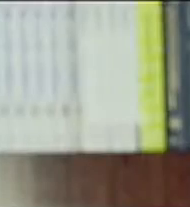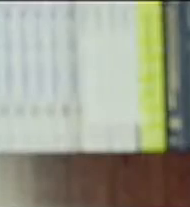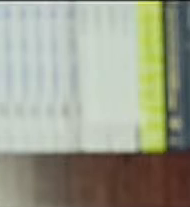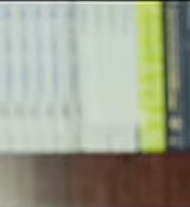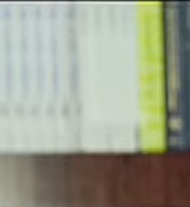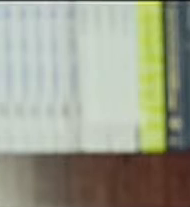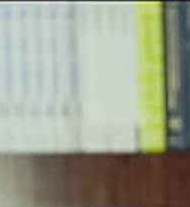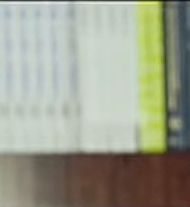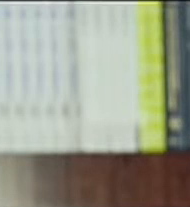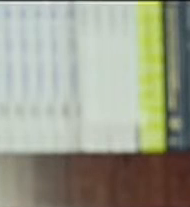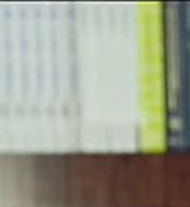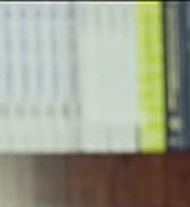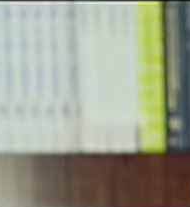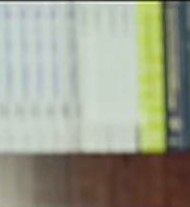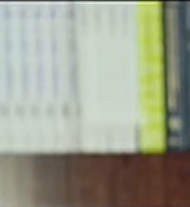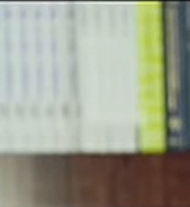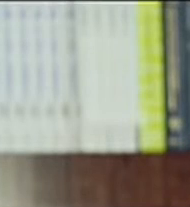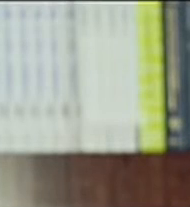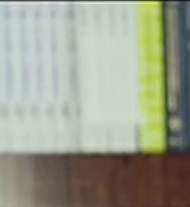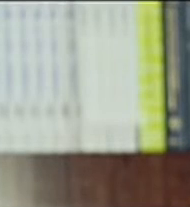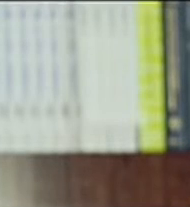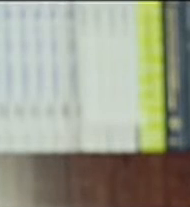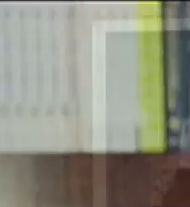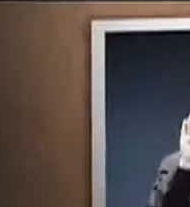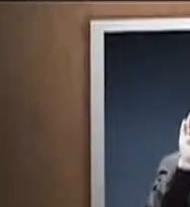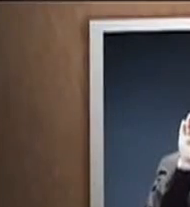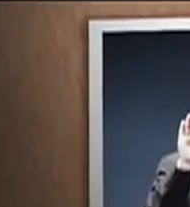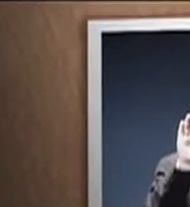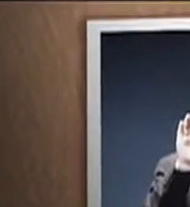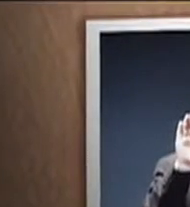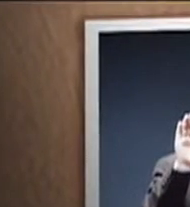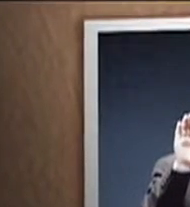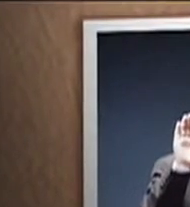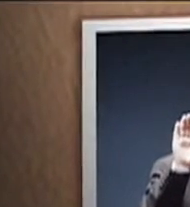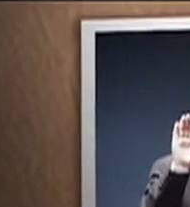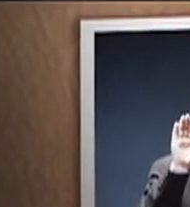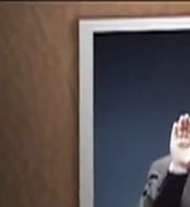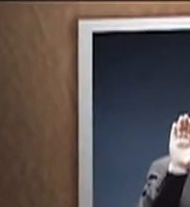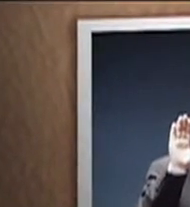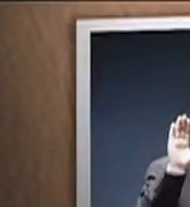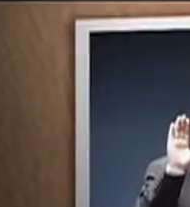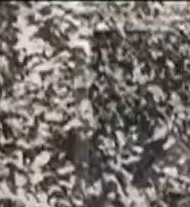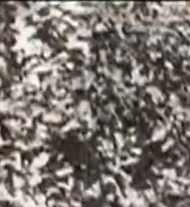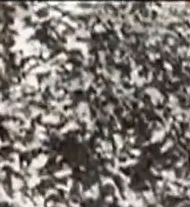My name is Ban Ki-moon. I am Secretary General of the United Nations.